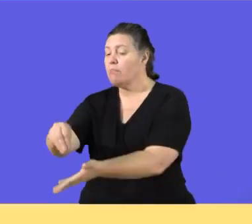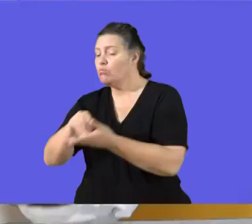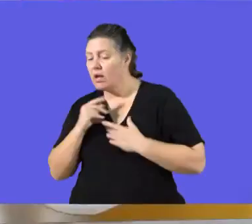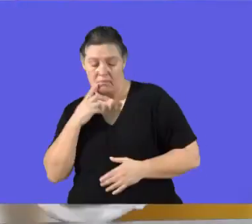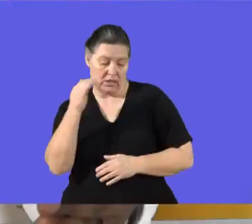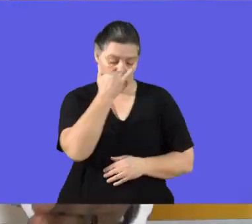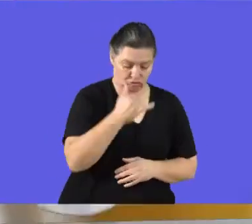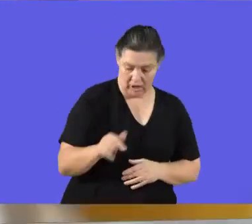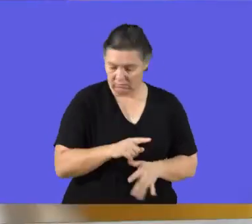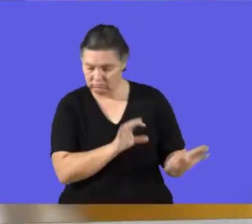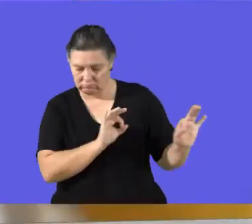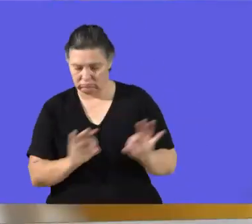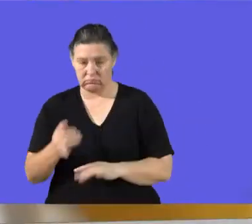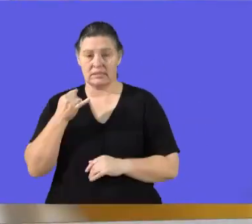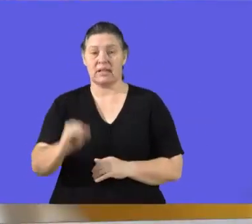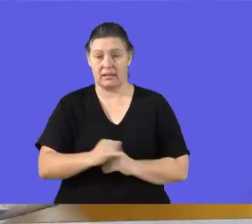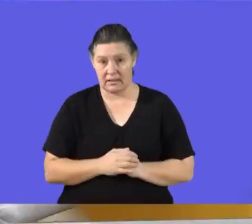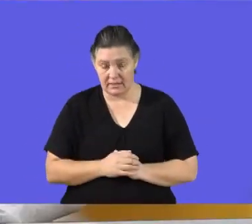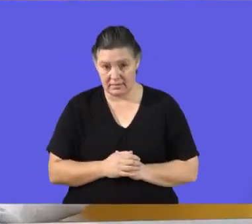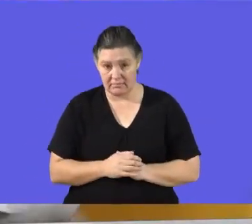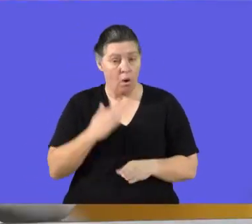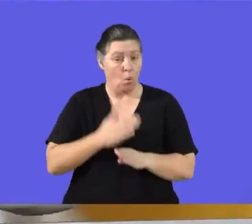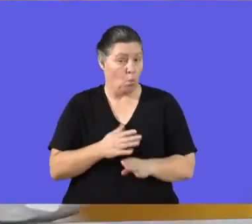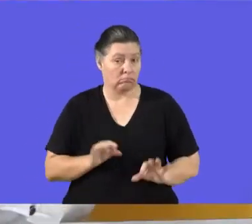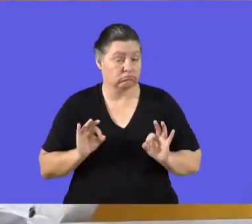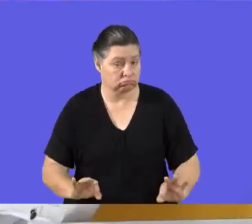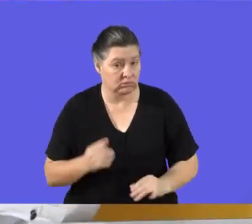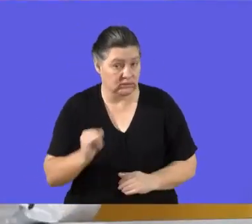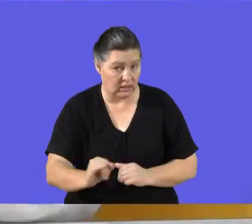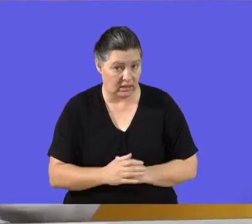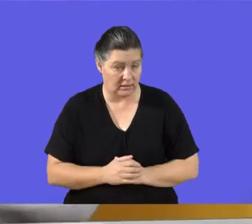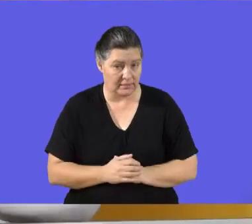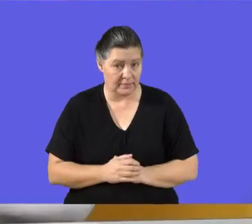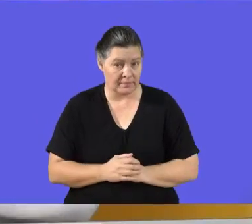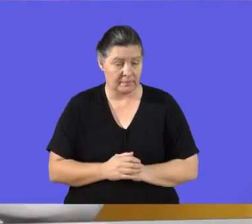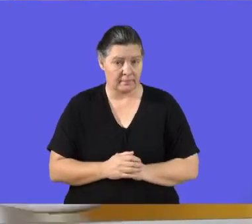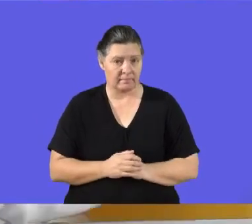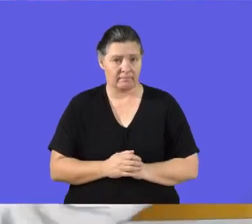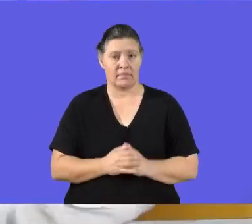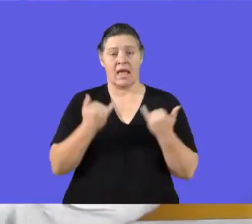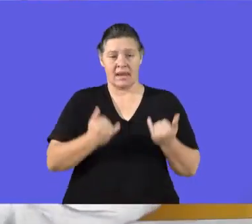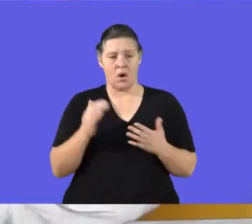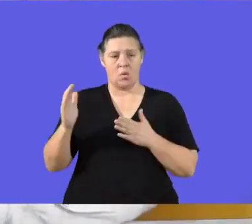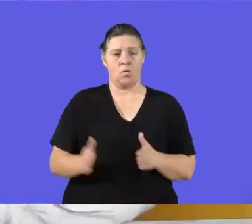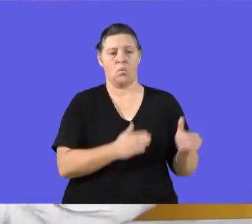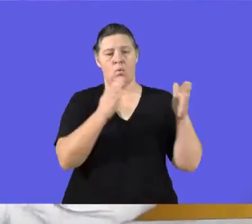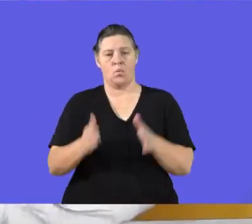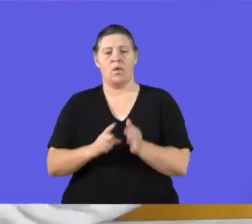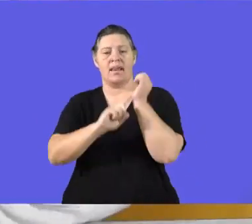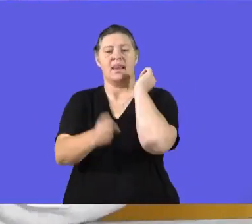employee, now and then we should ask the employee to bring the asset so we can check, is the asset still working